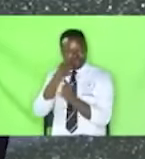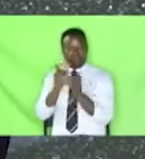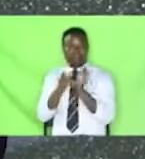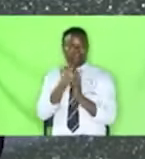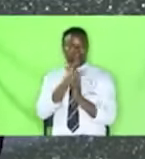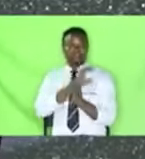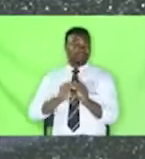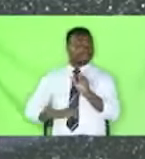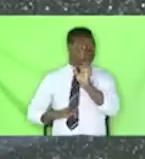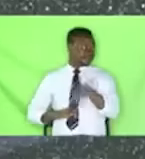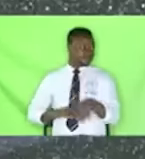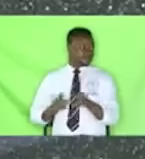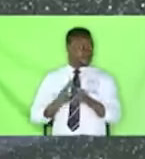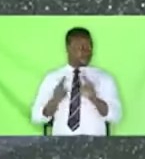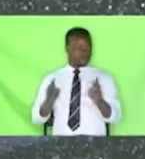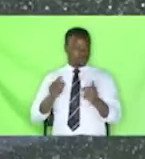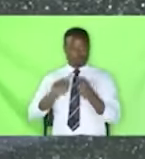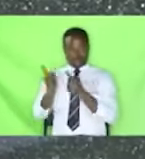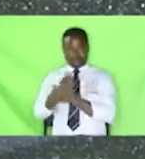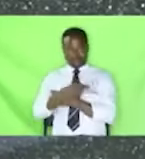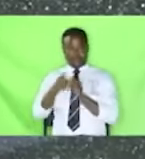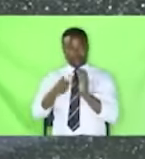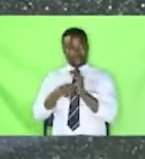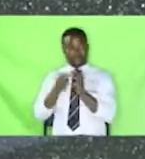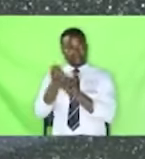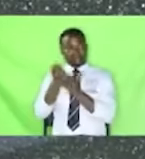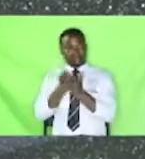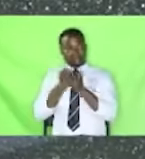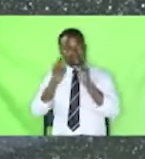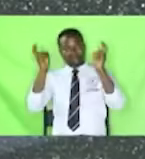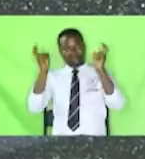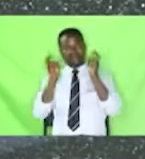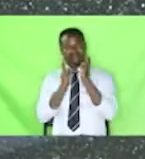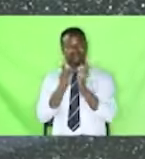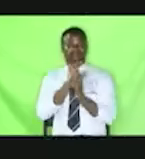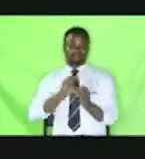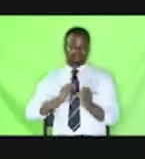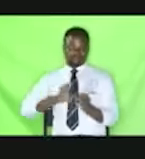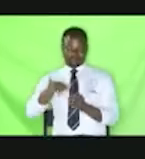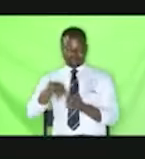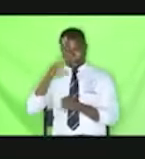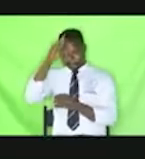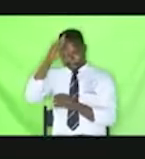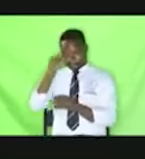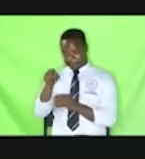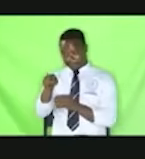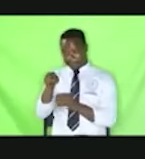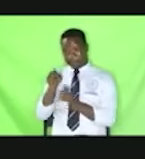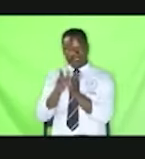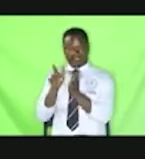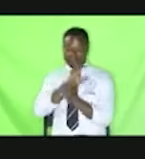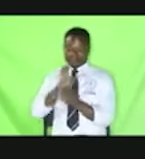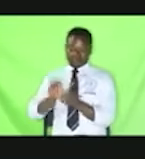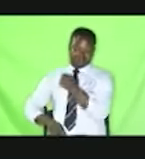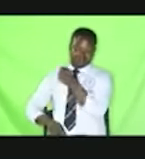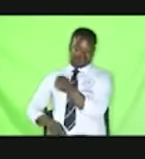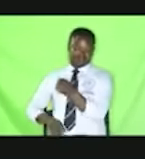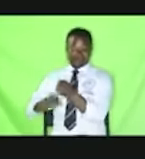So today I want to talk about the man called Jesus. The man Jesus who brings